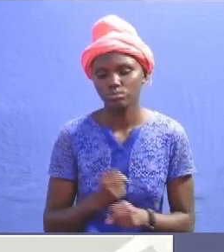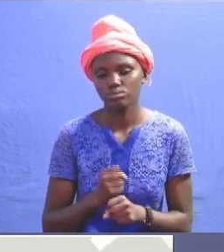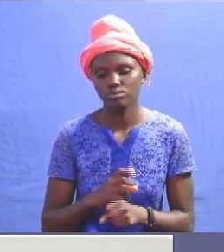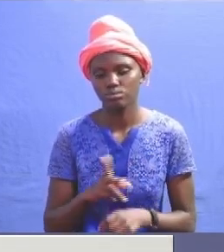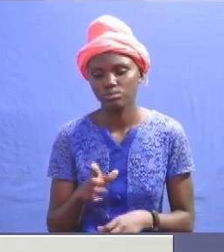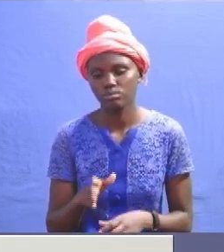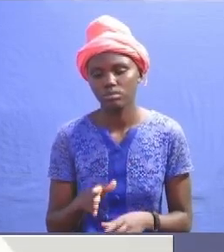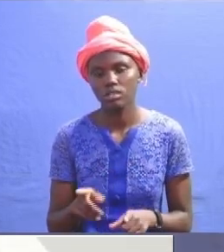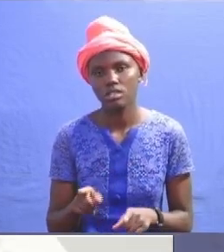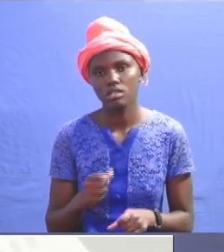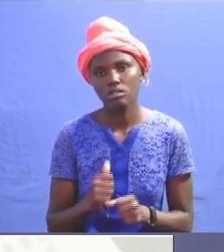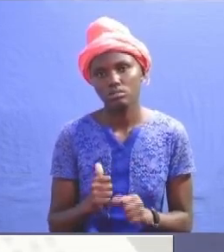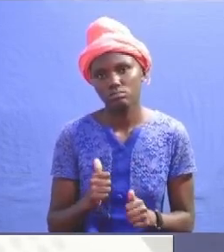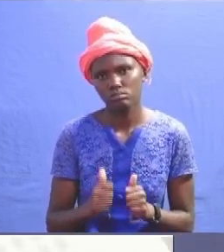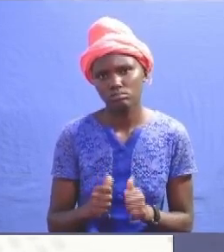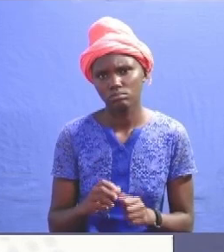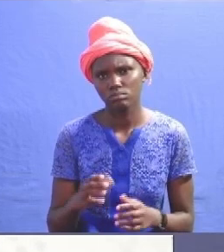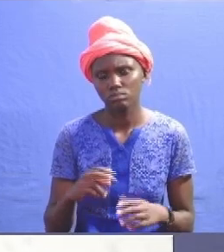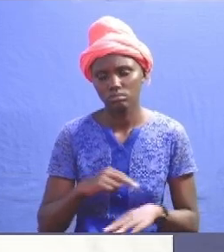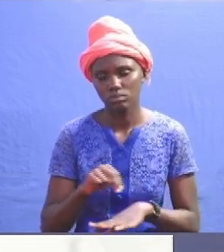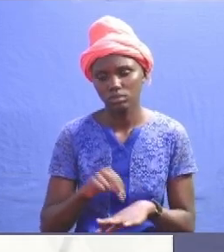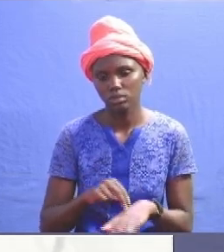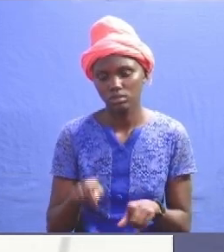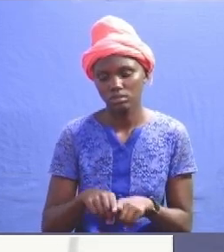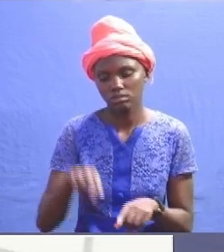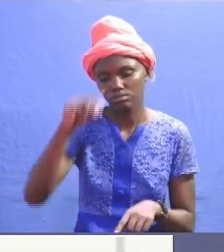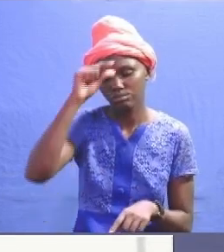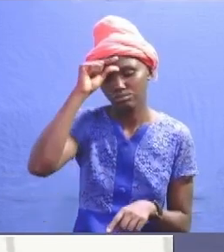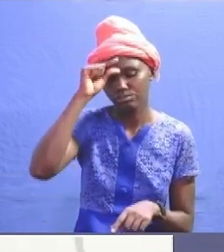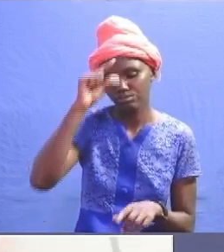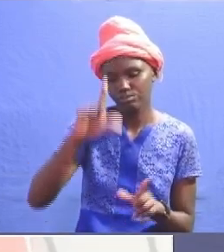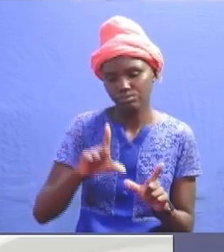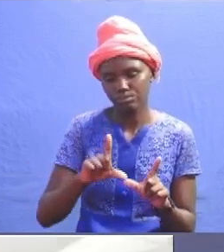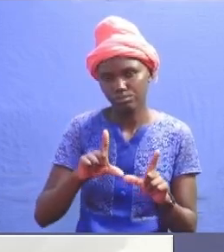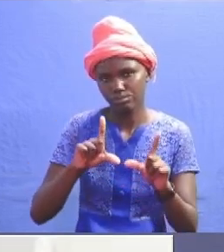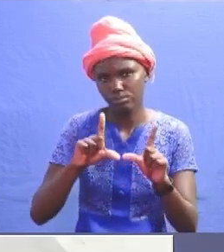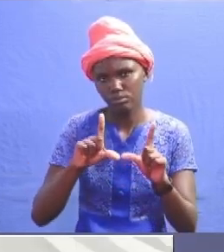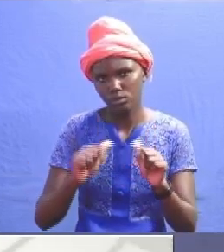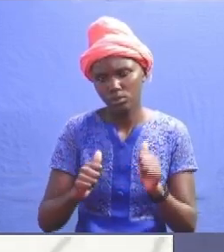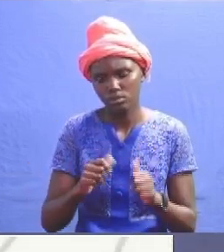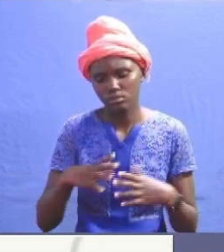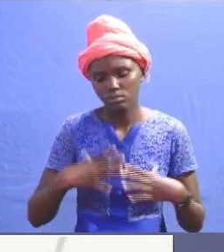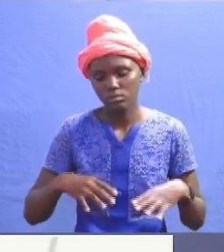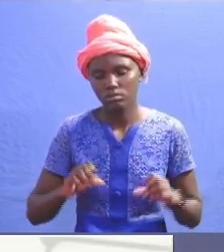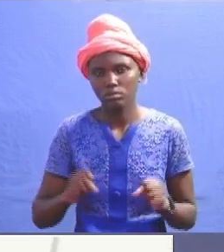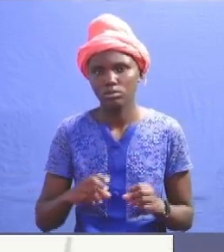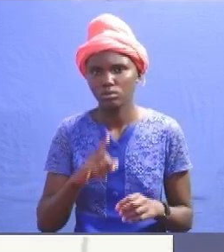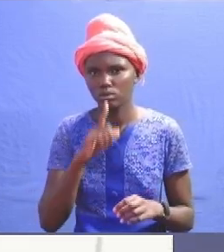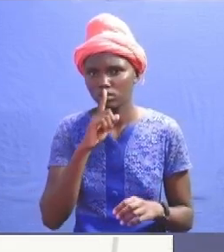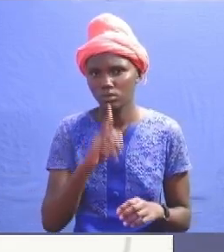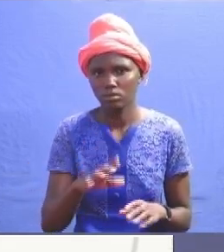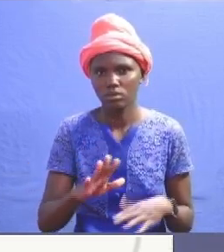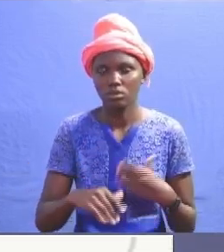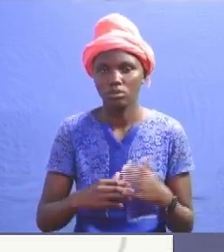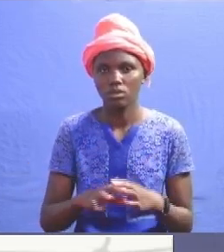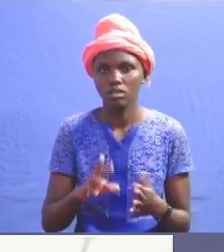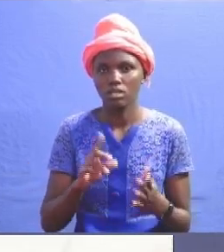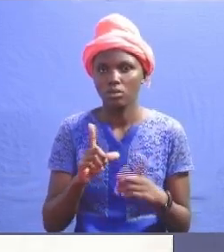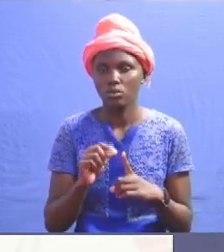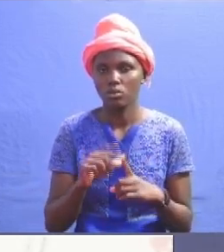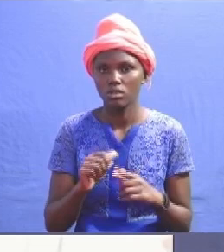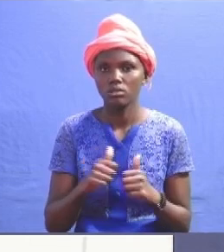awareness both at the national and the county level, so that people are well informed to make